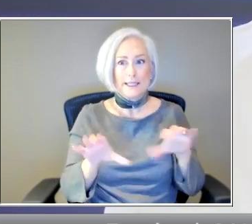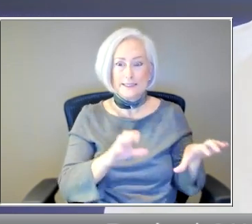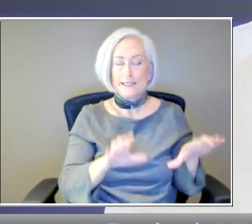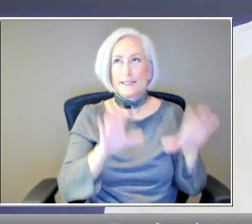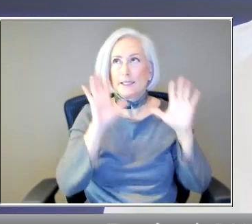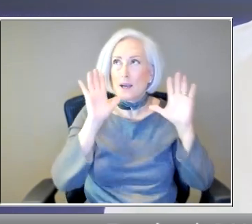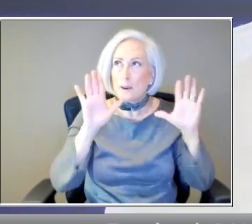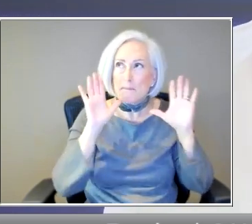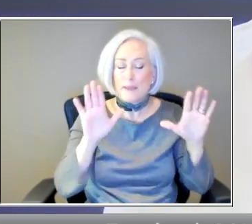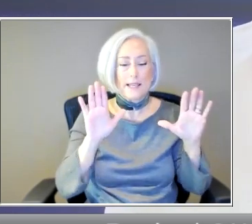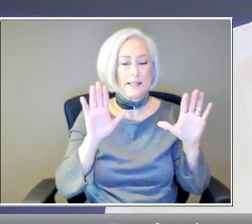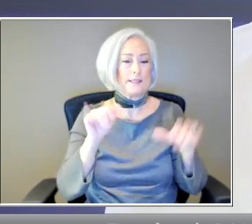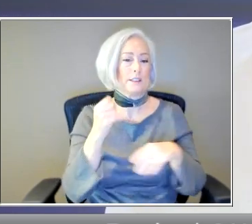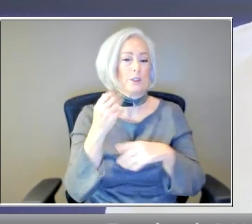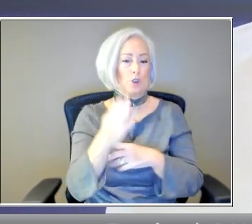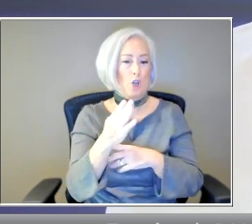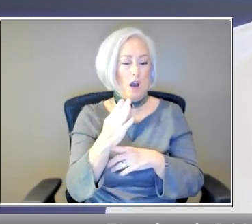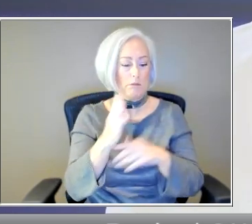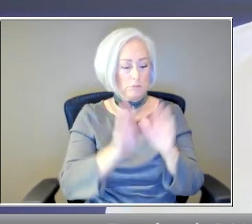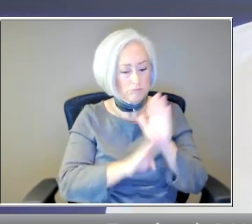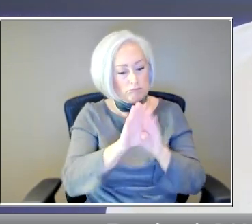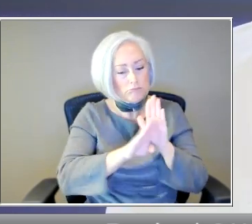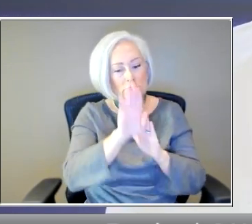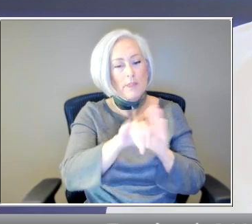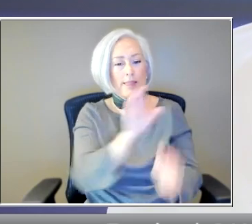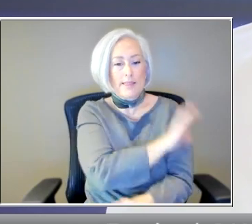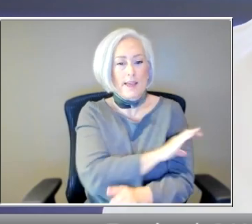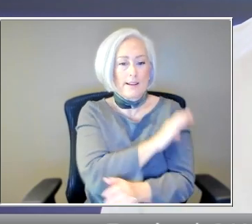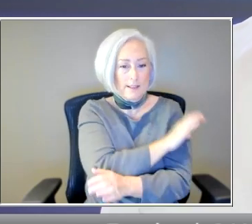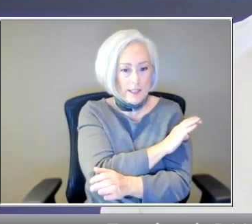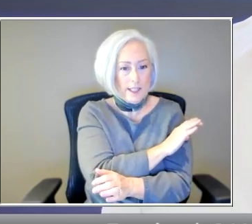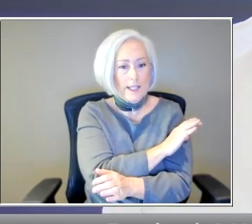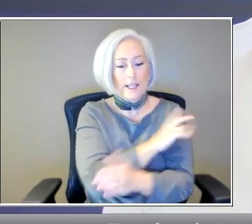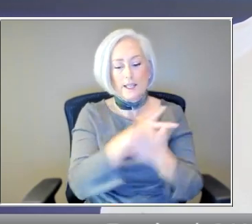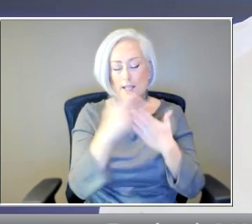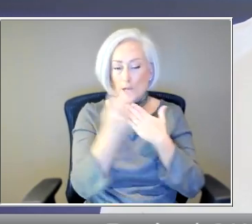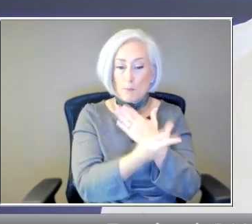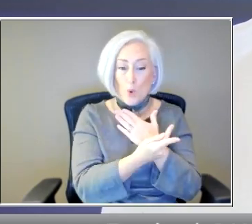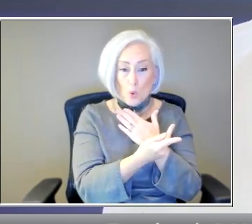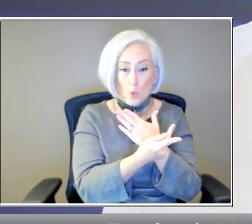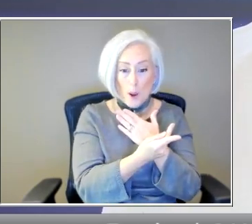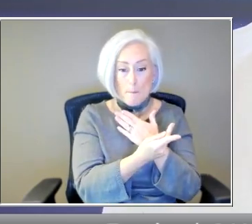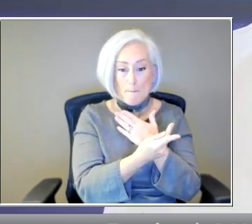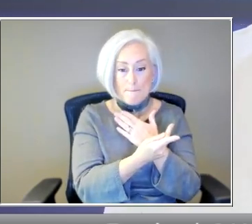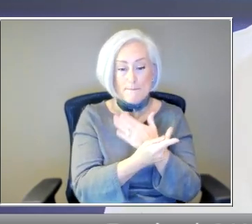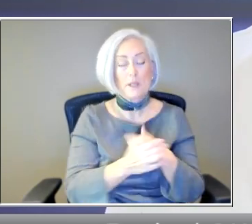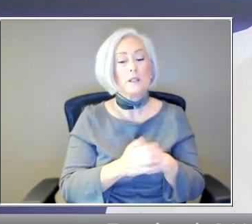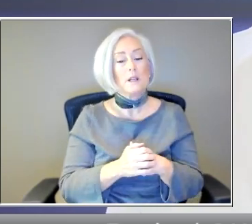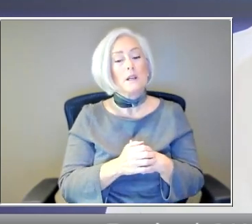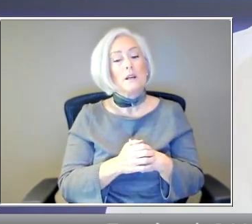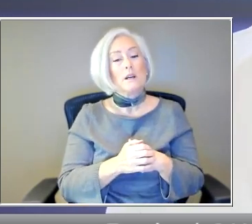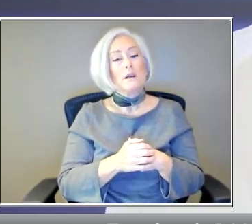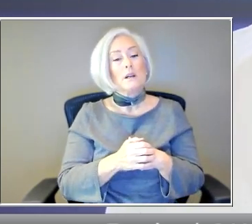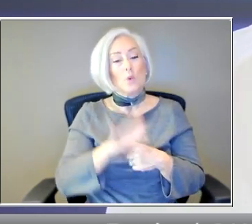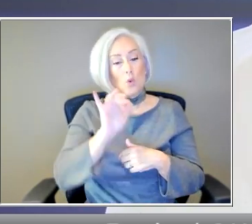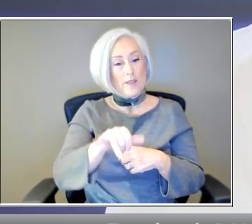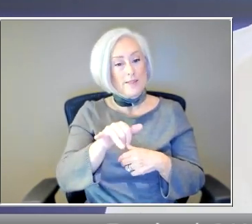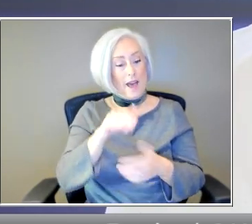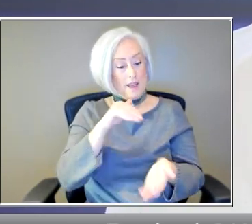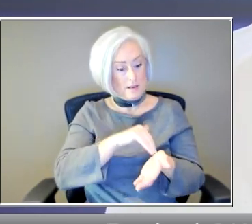building up the clinic and building up a program. And it was actually when he started to